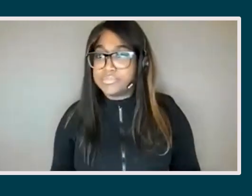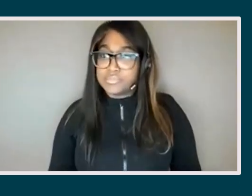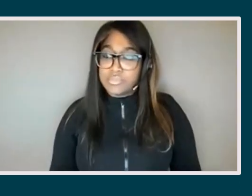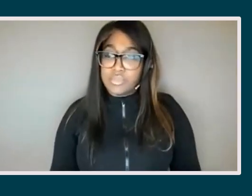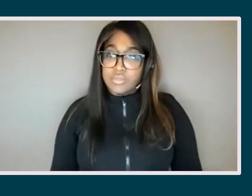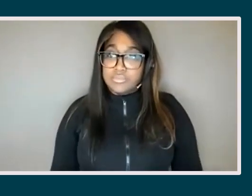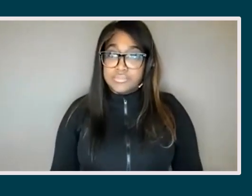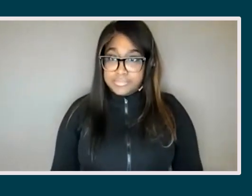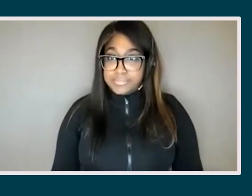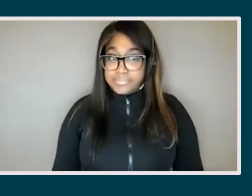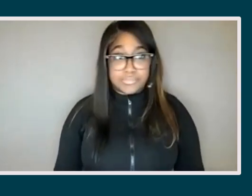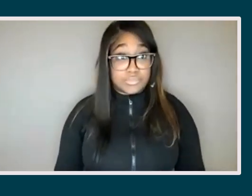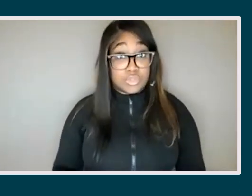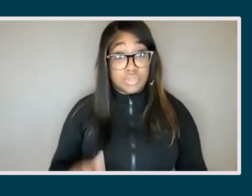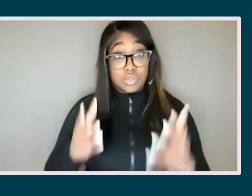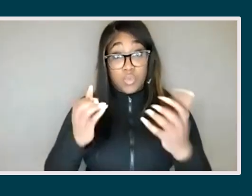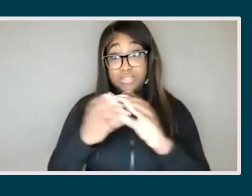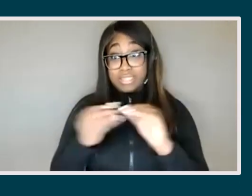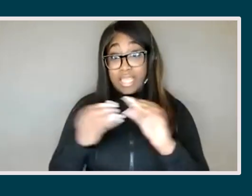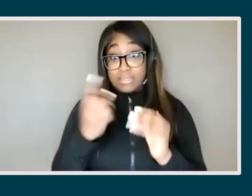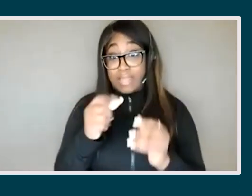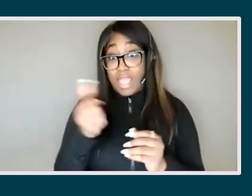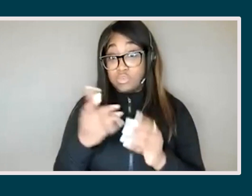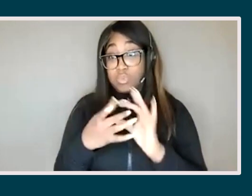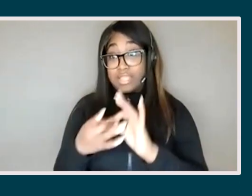Laura, you wanted to say something else about community.